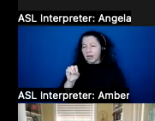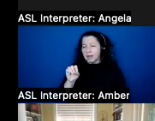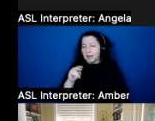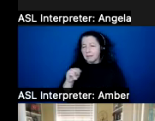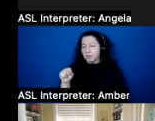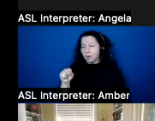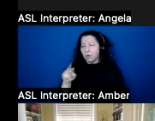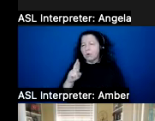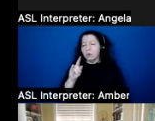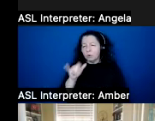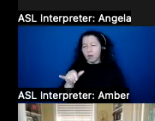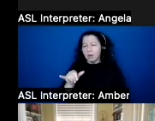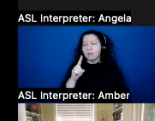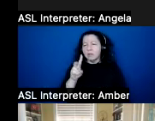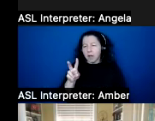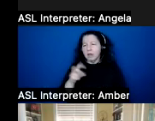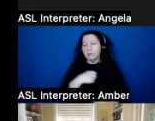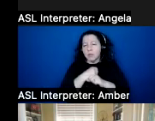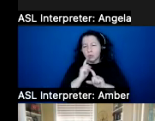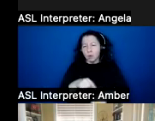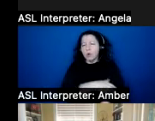Riley, domestic violence protection orders. Yep.